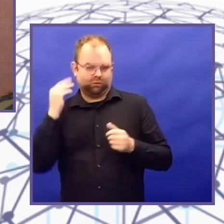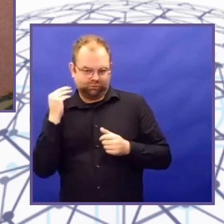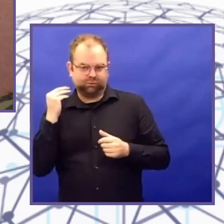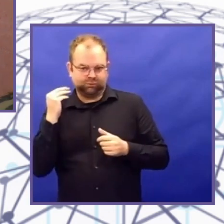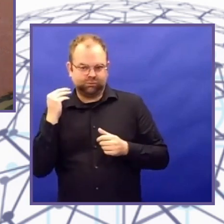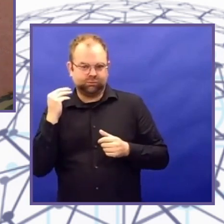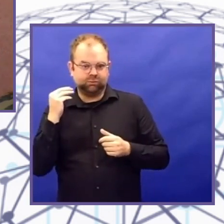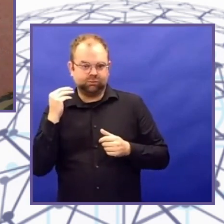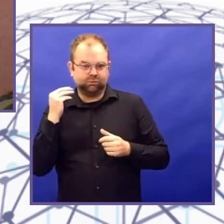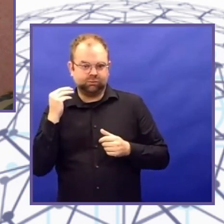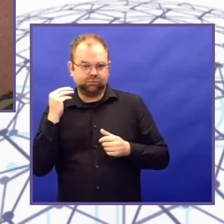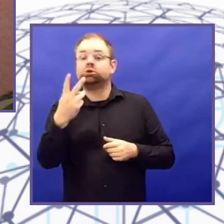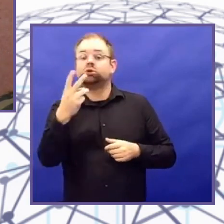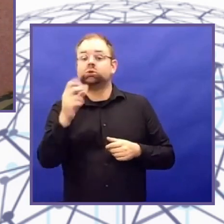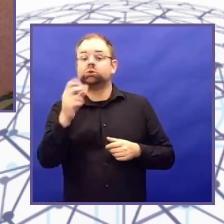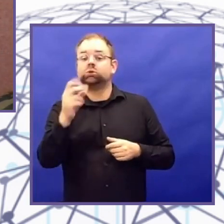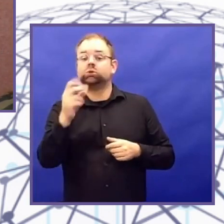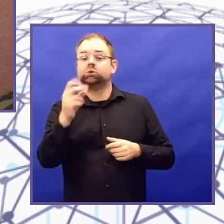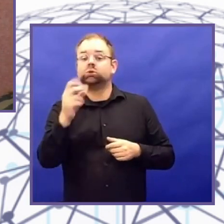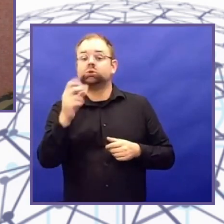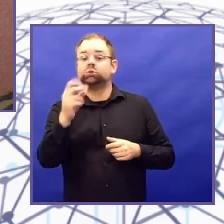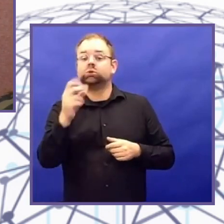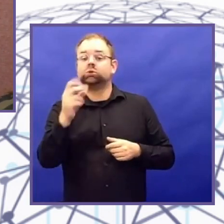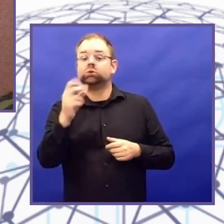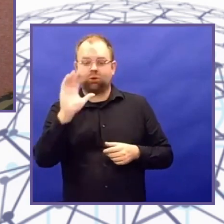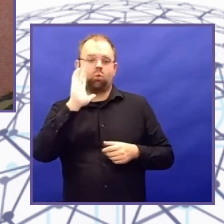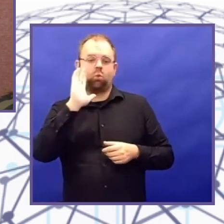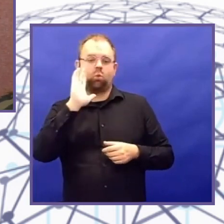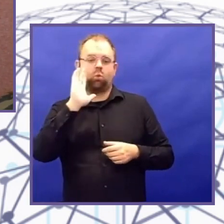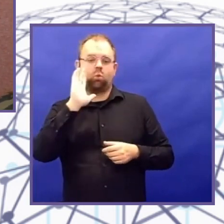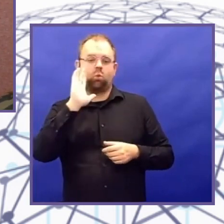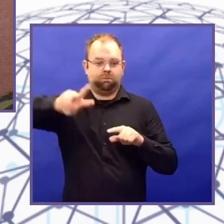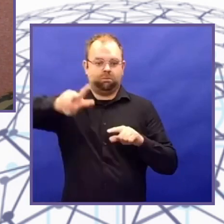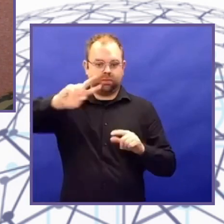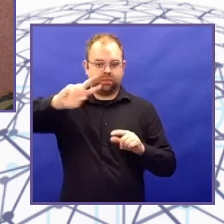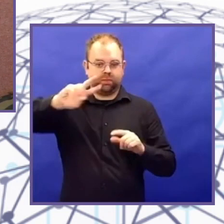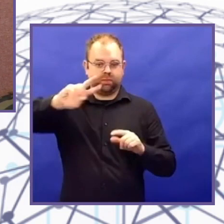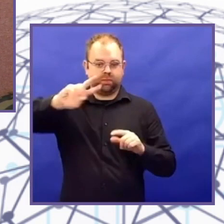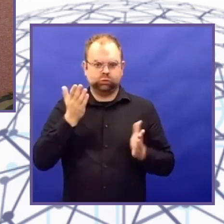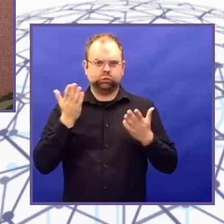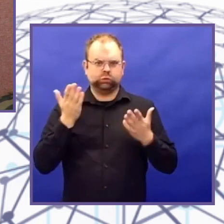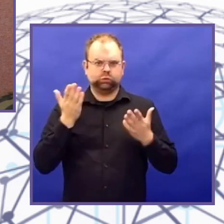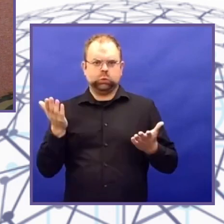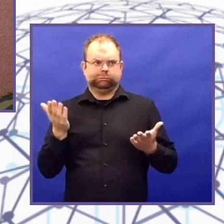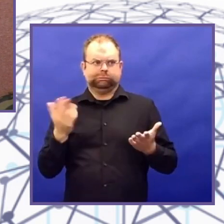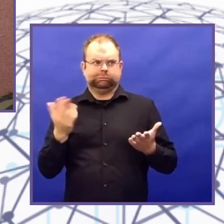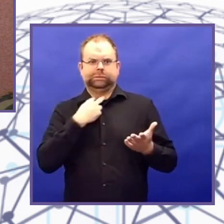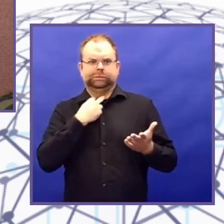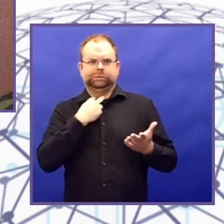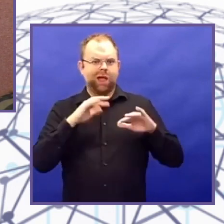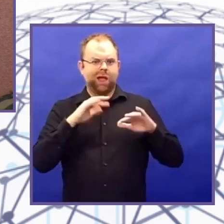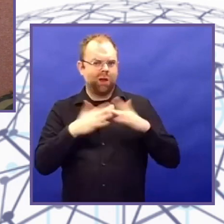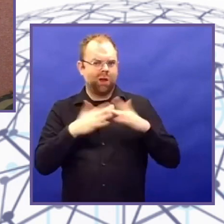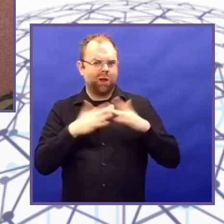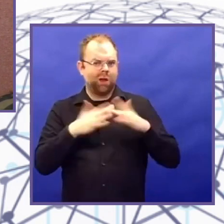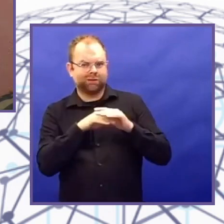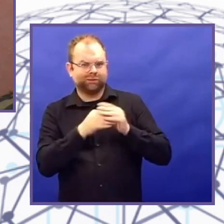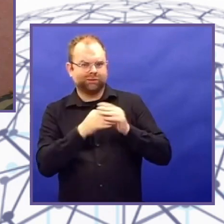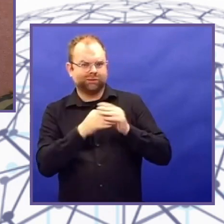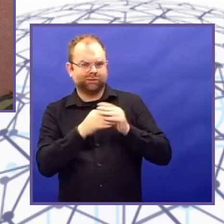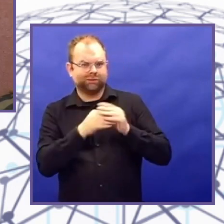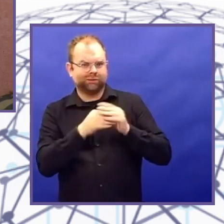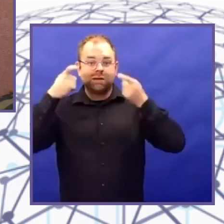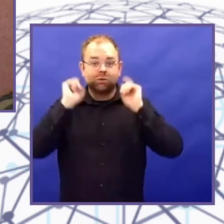South Africa, 1 in every 16 babies are born with a hearing loss. And we have no newborn hearing